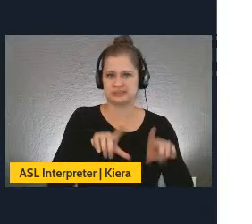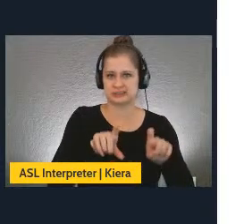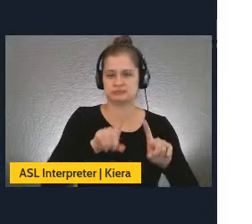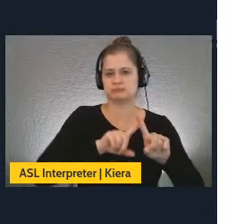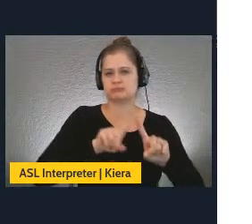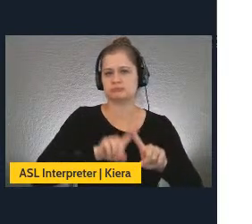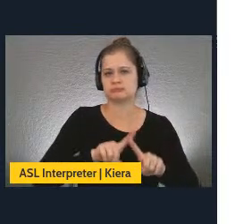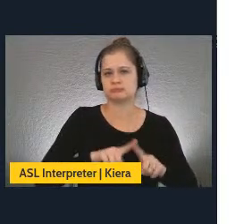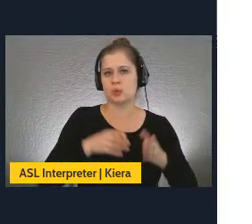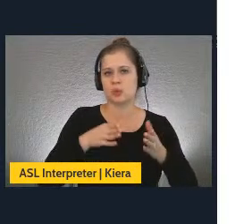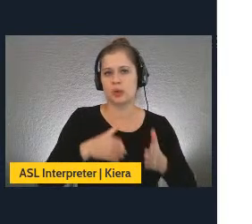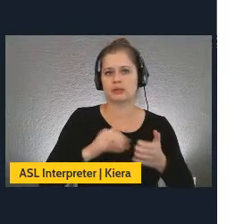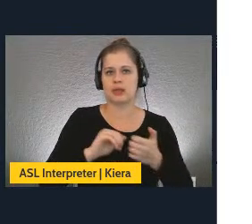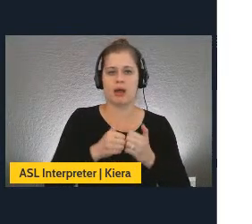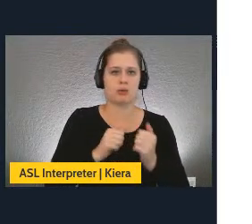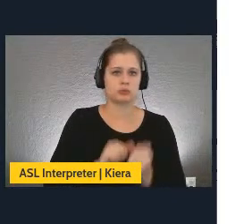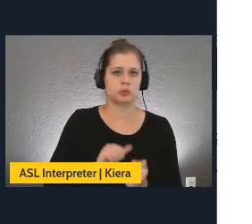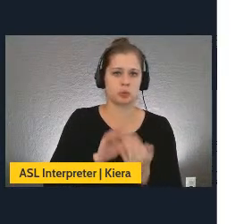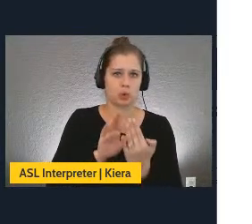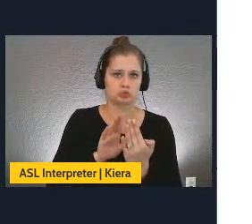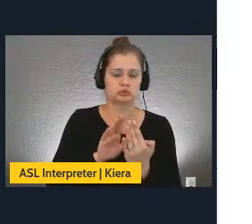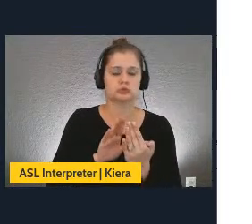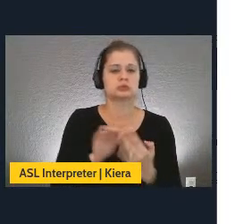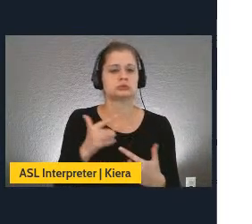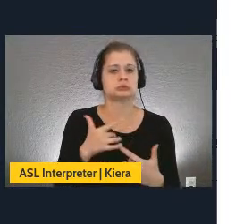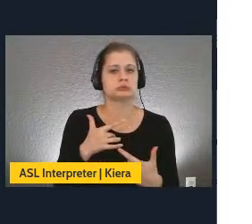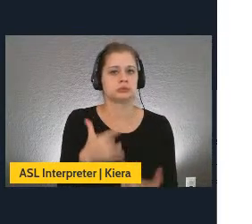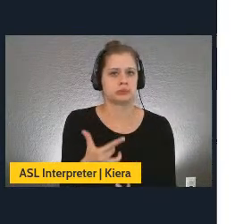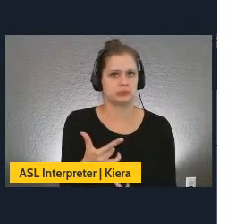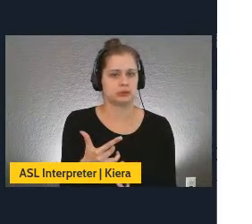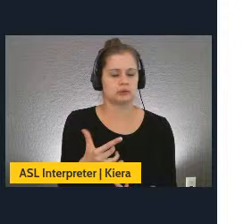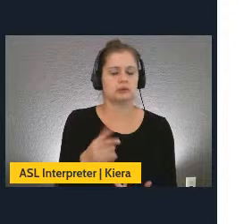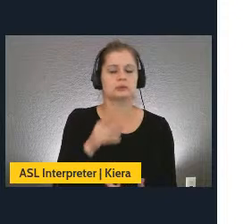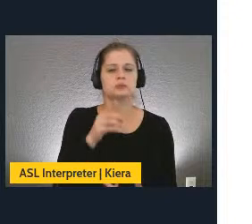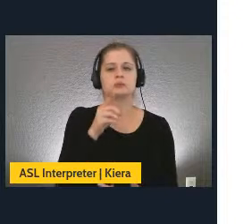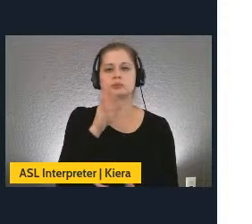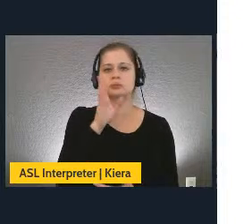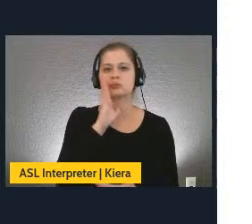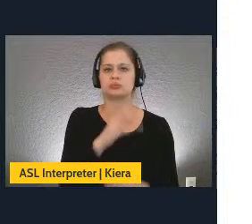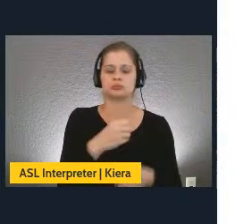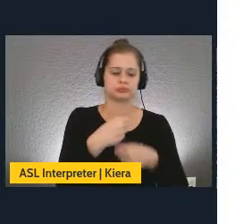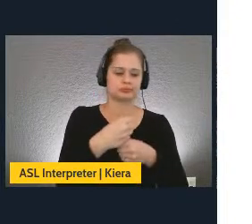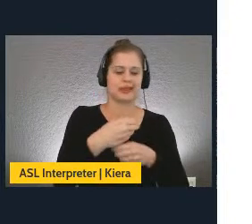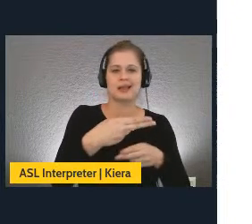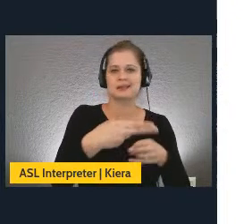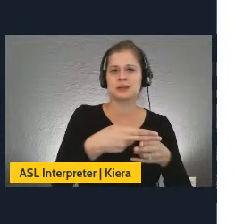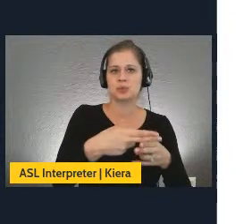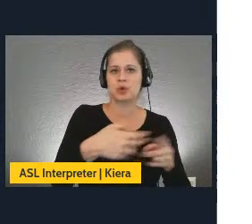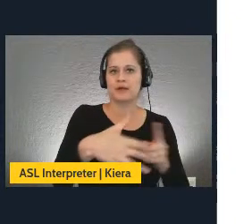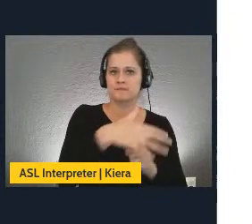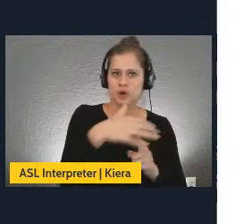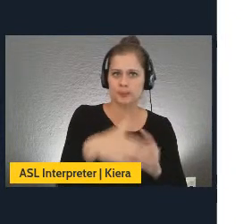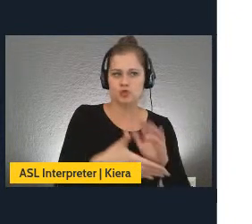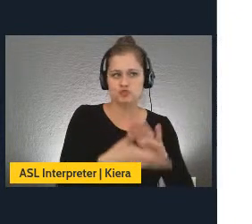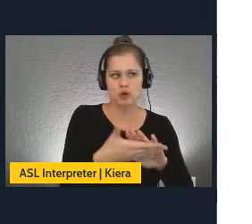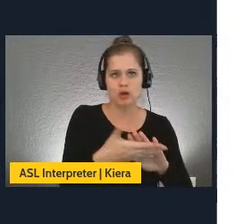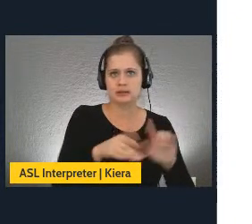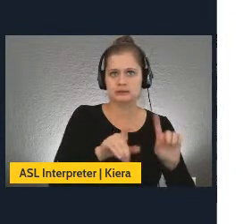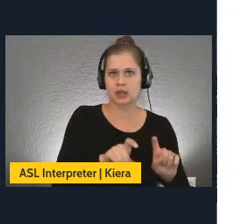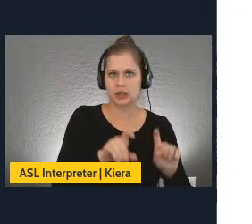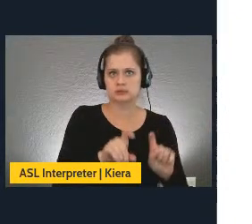approach that. Usually you would spin up like a temporary environment, run your tests against it, spin it